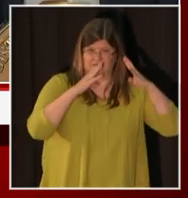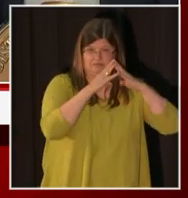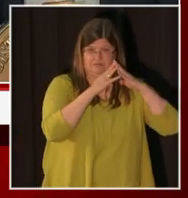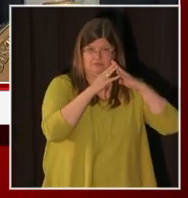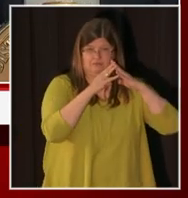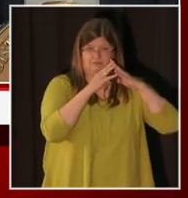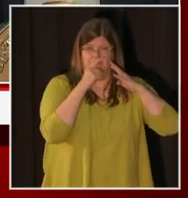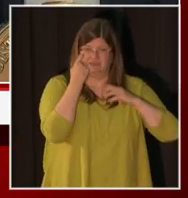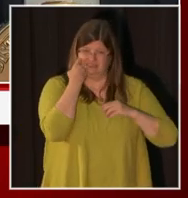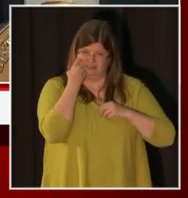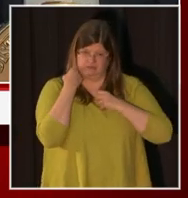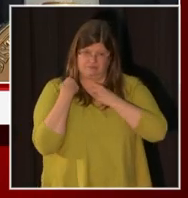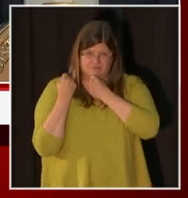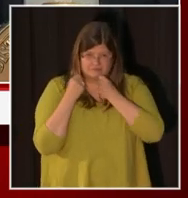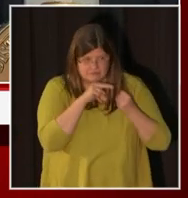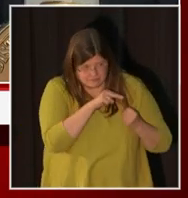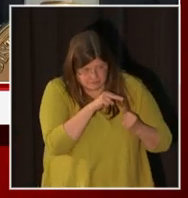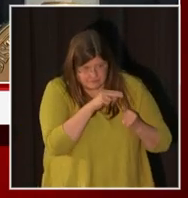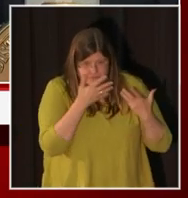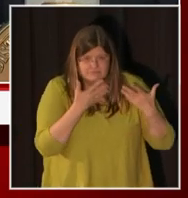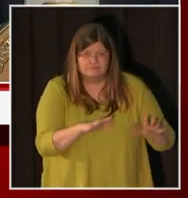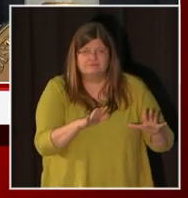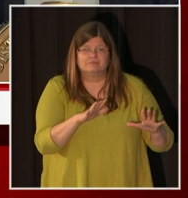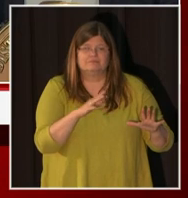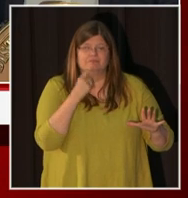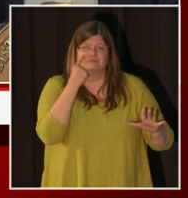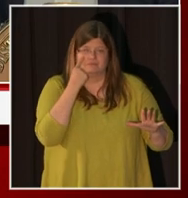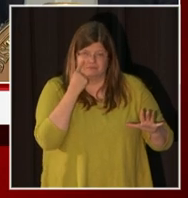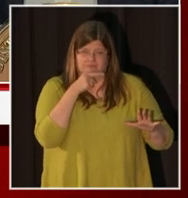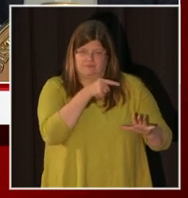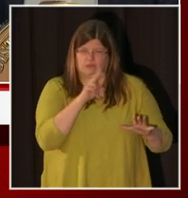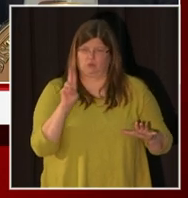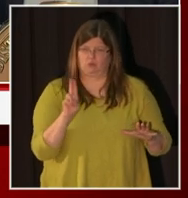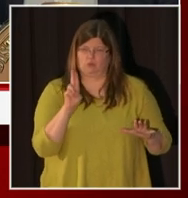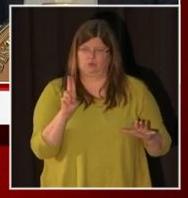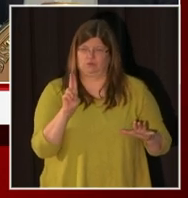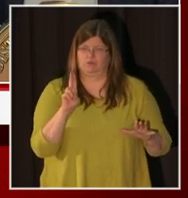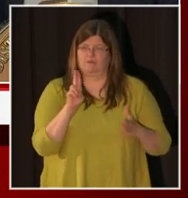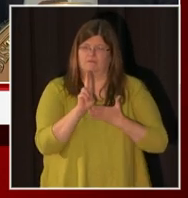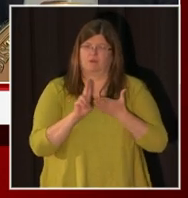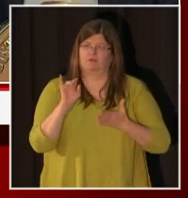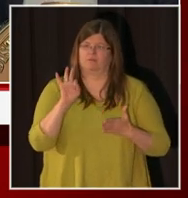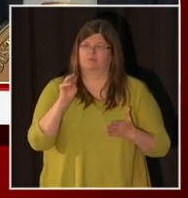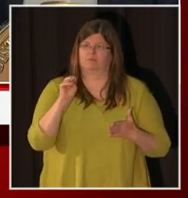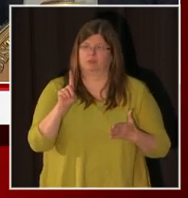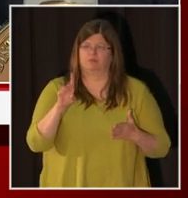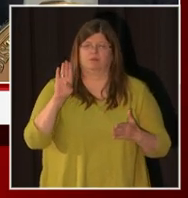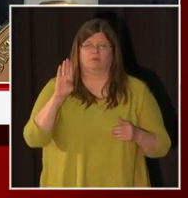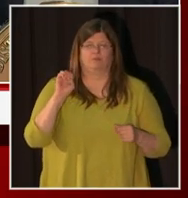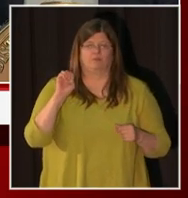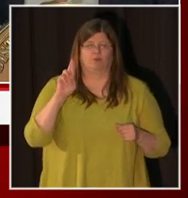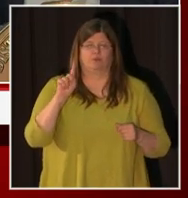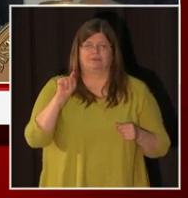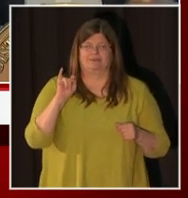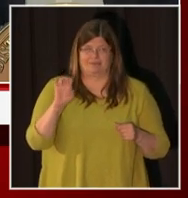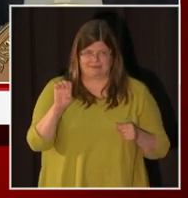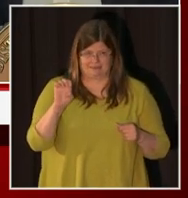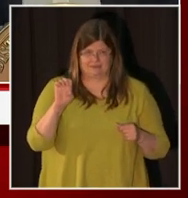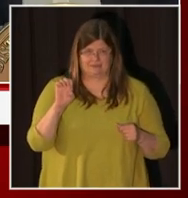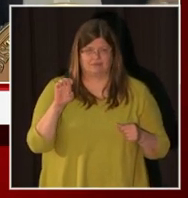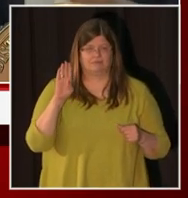this morning at UDC at Bertie Bacchus, which is just across from the Fort Totten